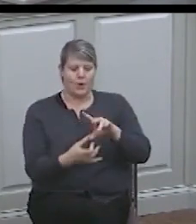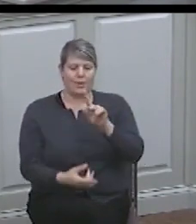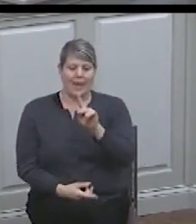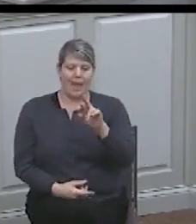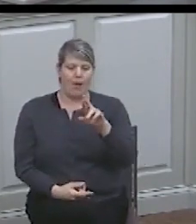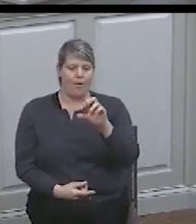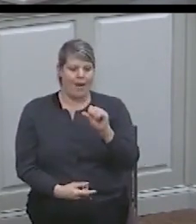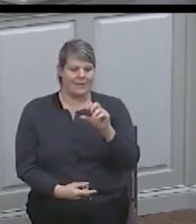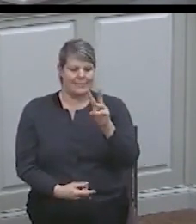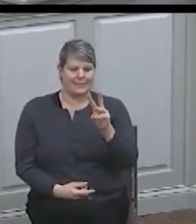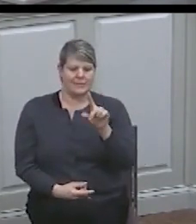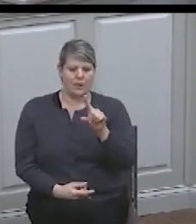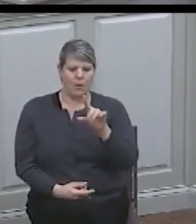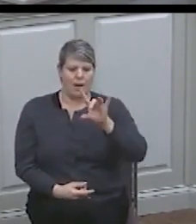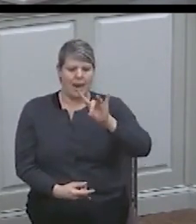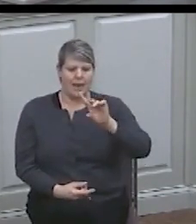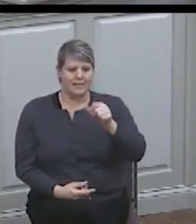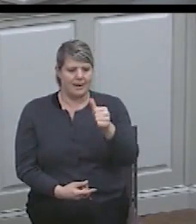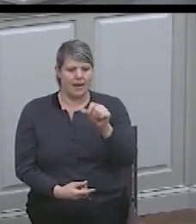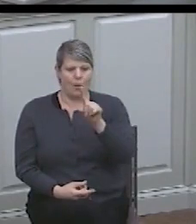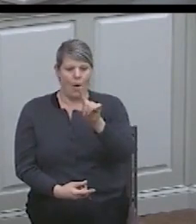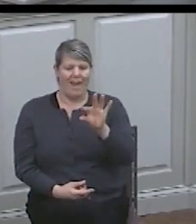618101F. And to